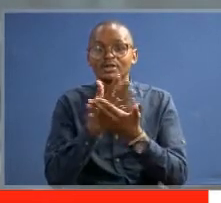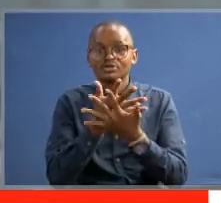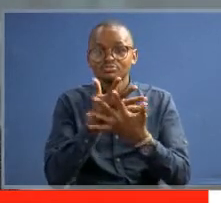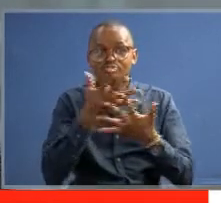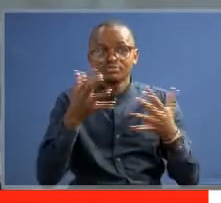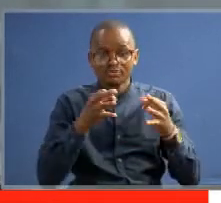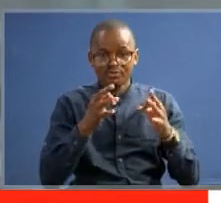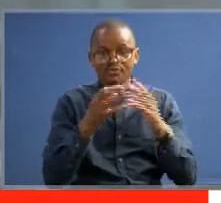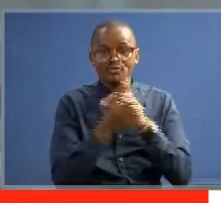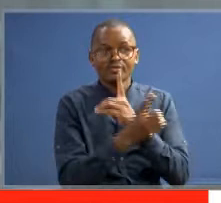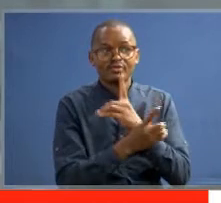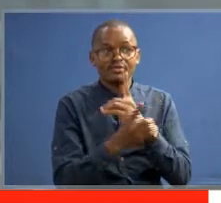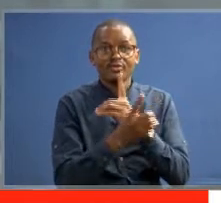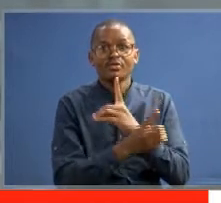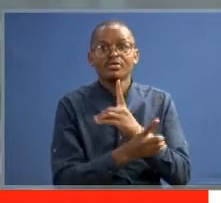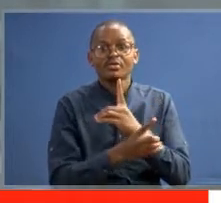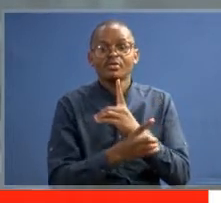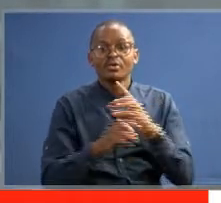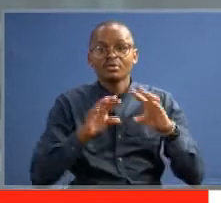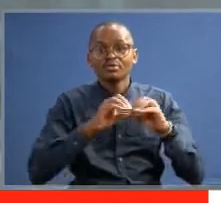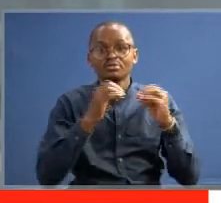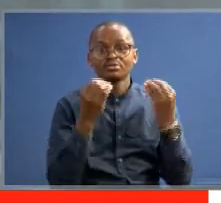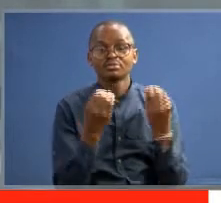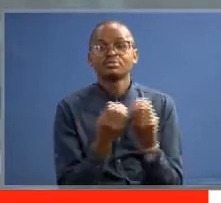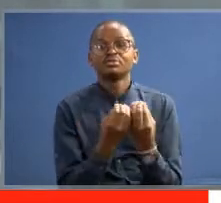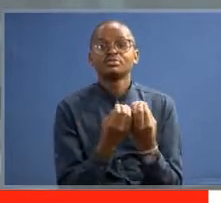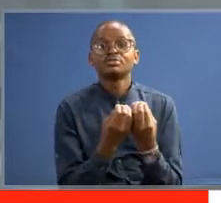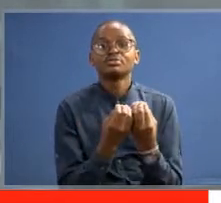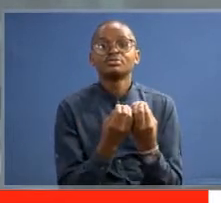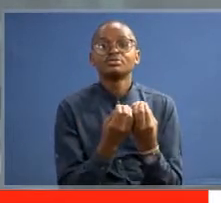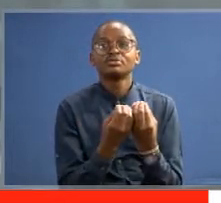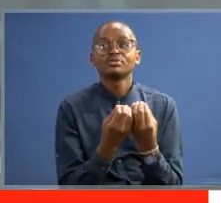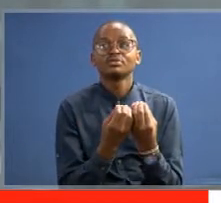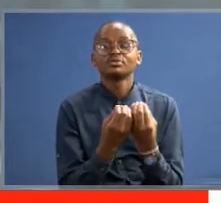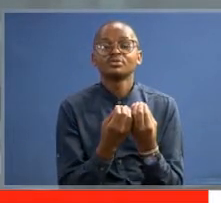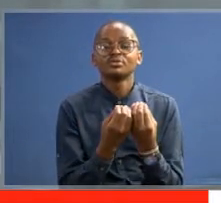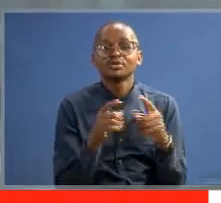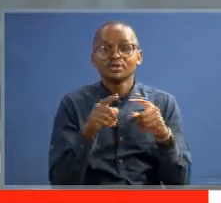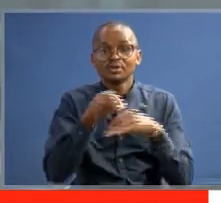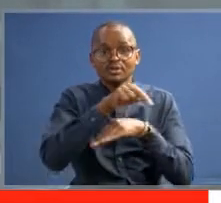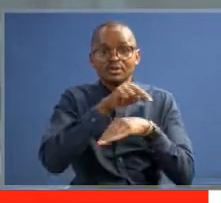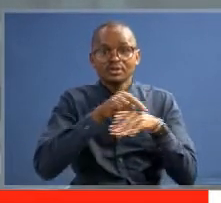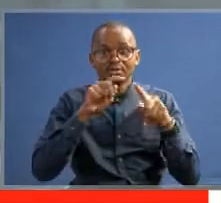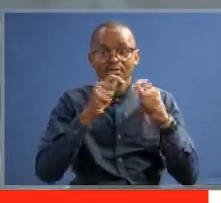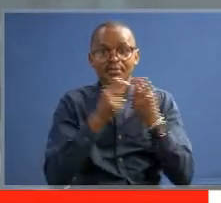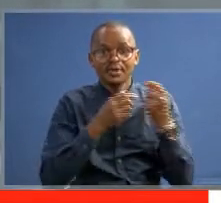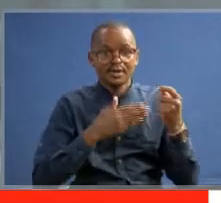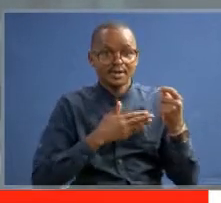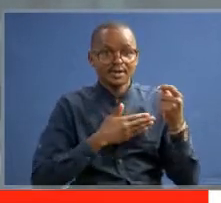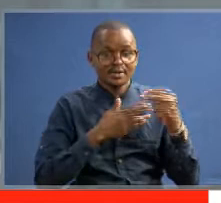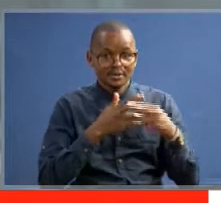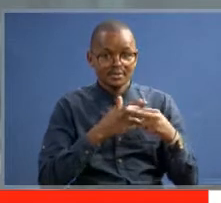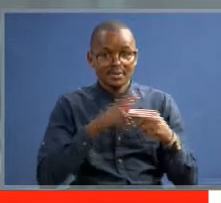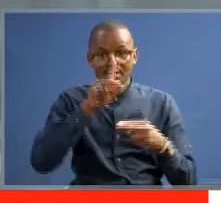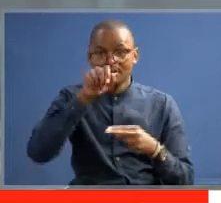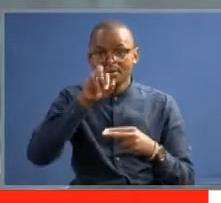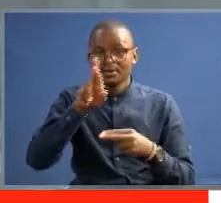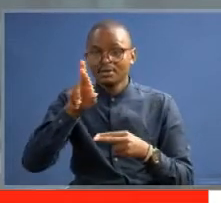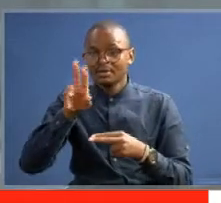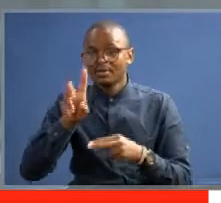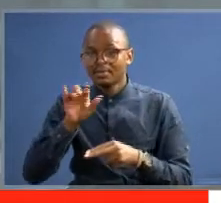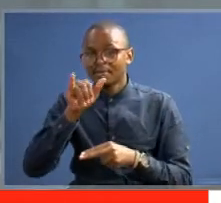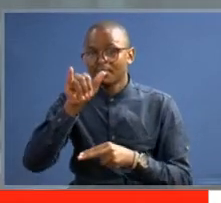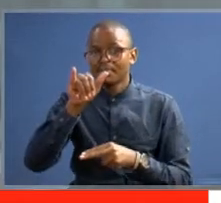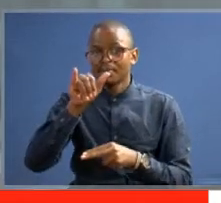running of different sports organizations and even our national and national teams. My name is Peter Maura, and I'm joined on set